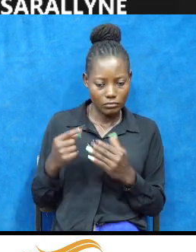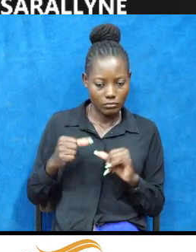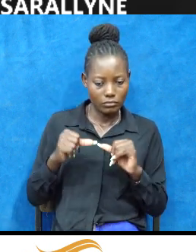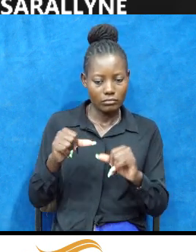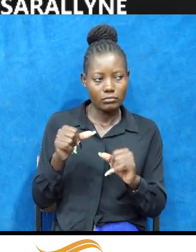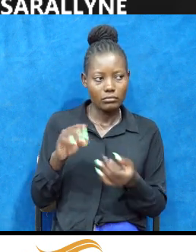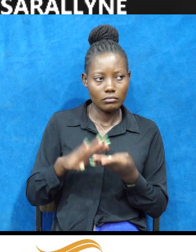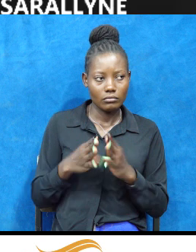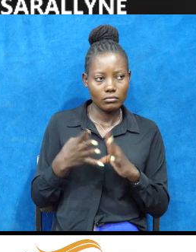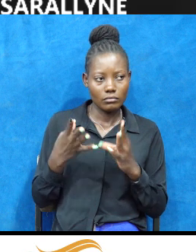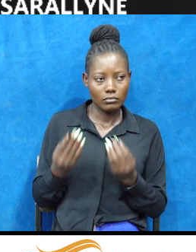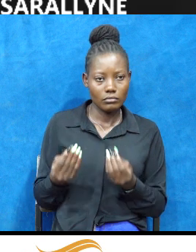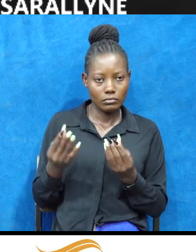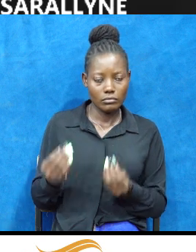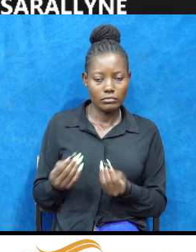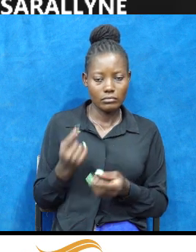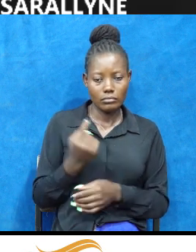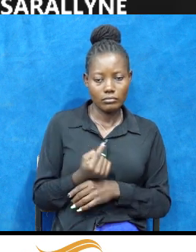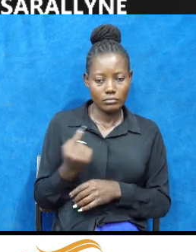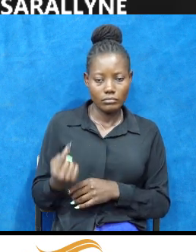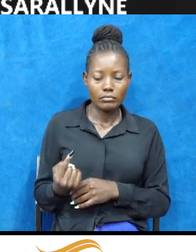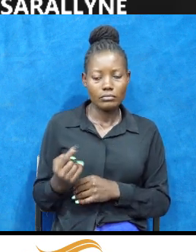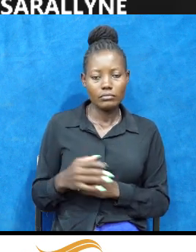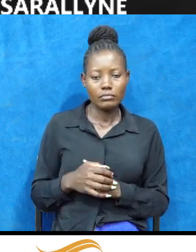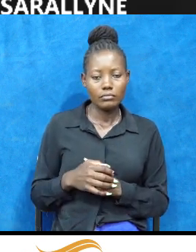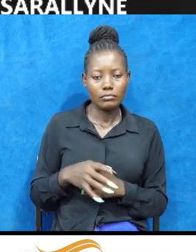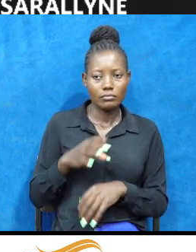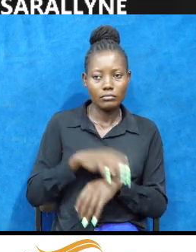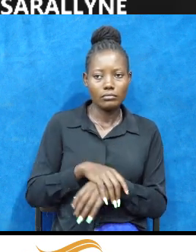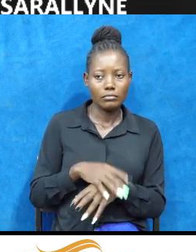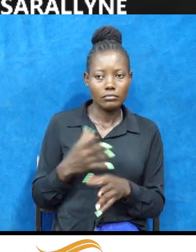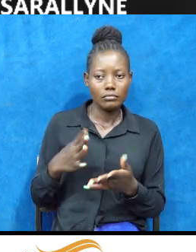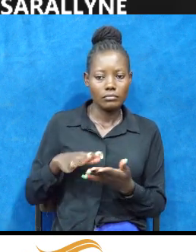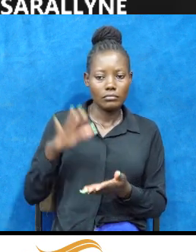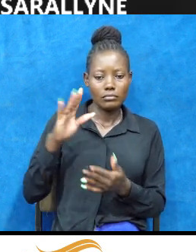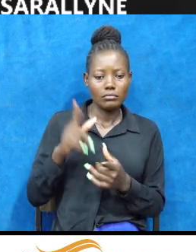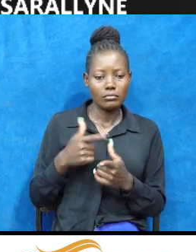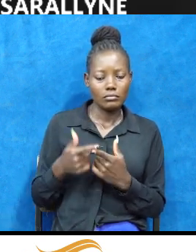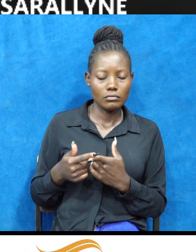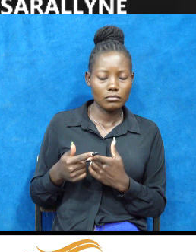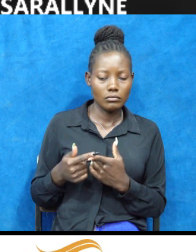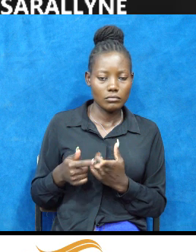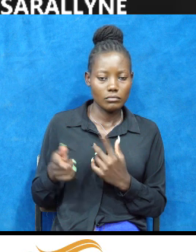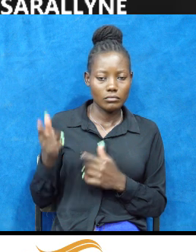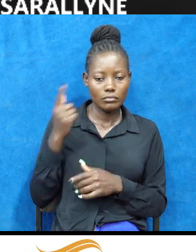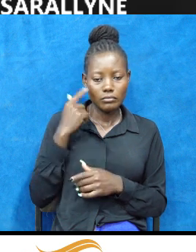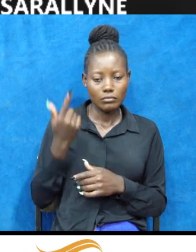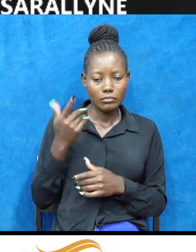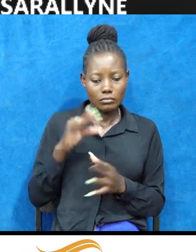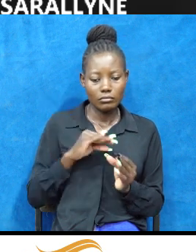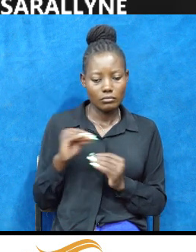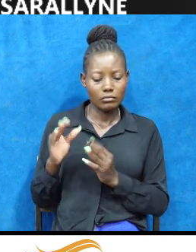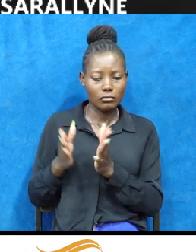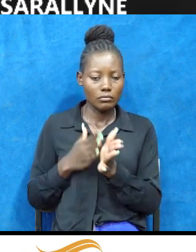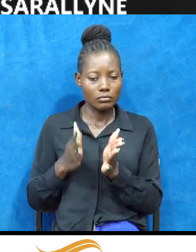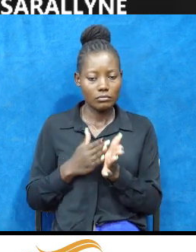easier and easier. And each single leg bound or hop will get further and further. And you'll be able to cover that 100 meters faster and with